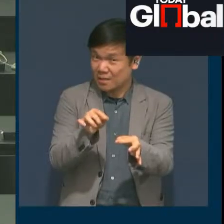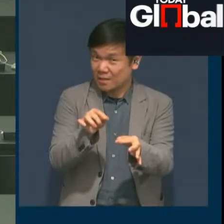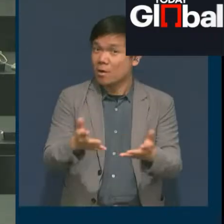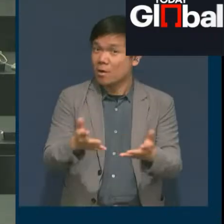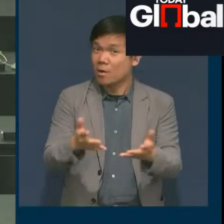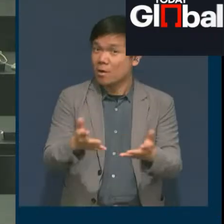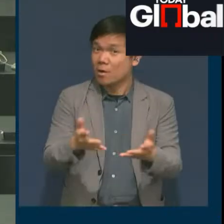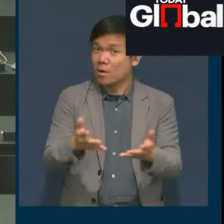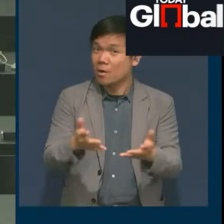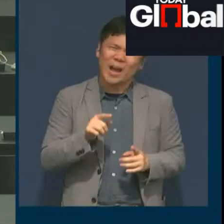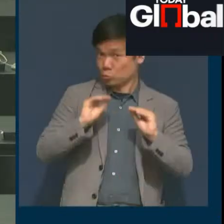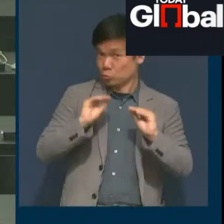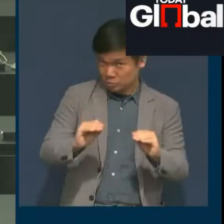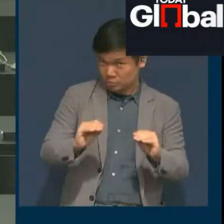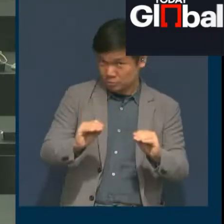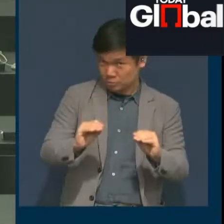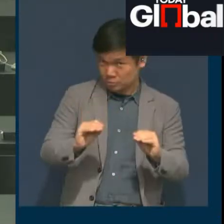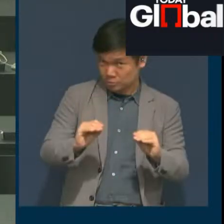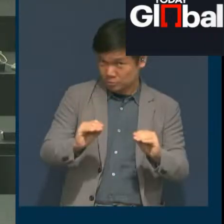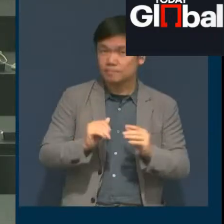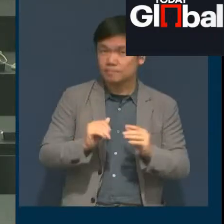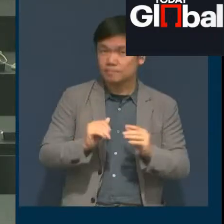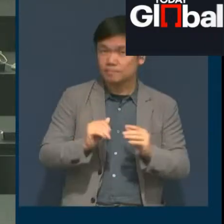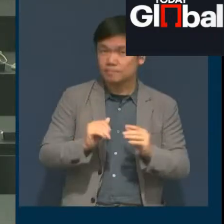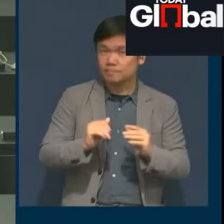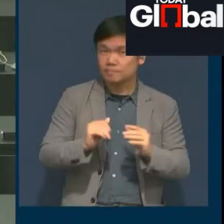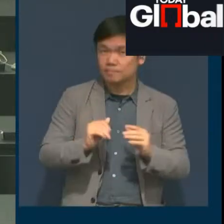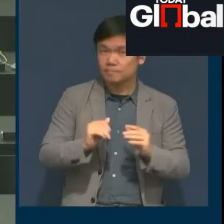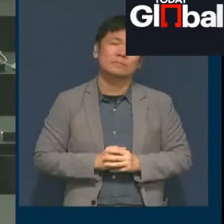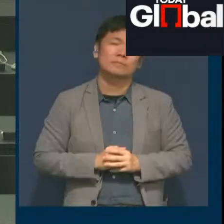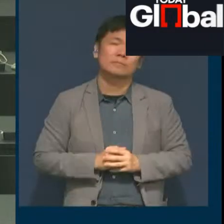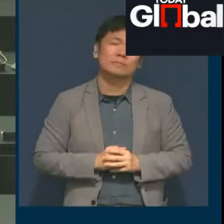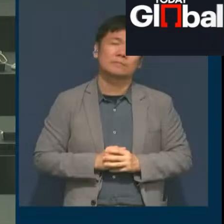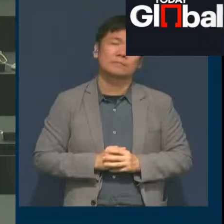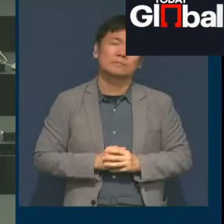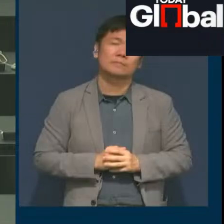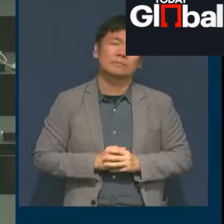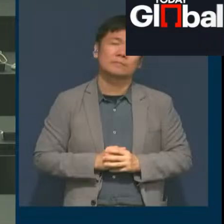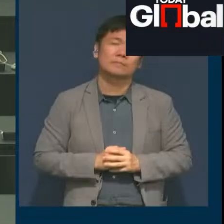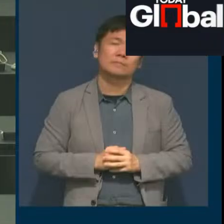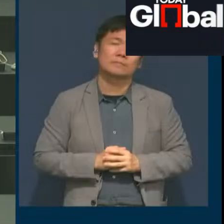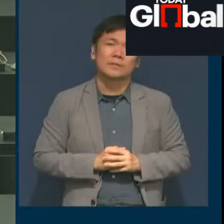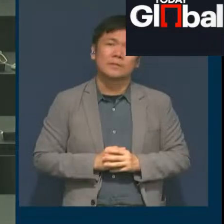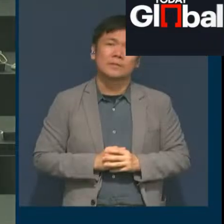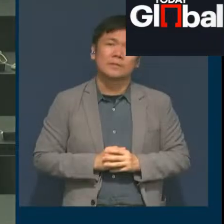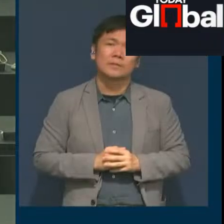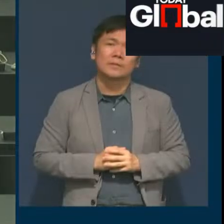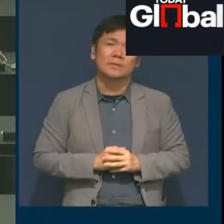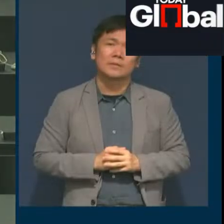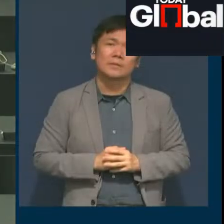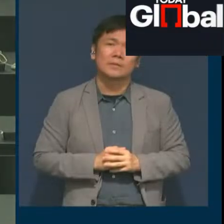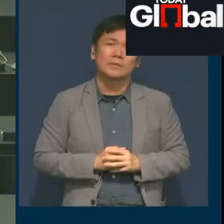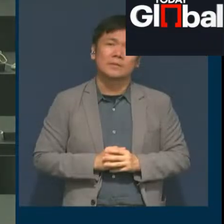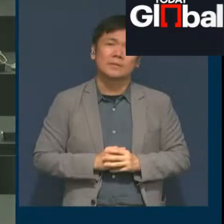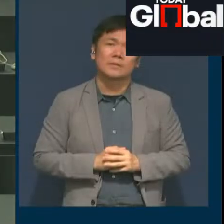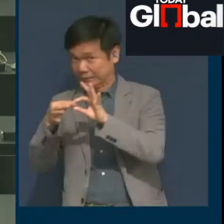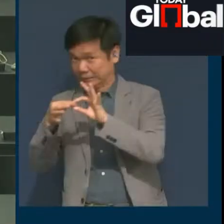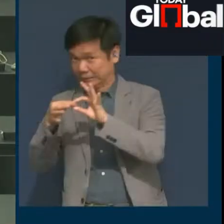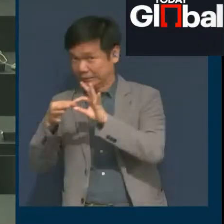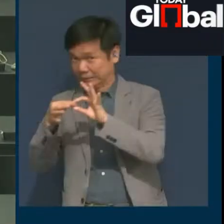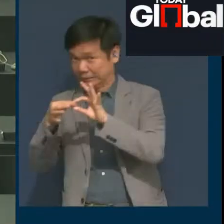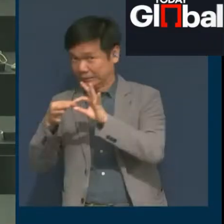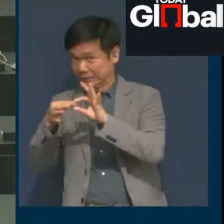education and everything related to awareness raising in connection with the convention. I'd like